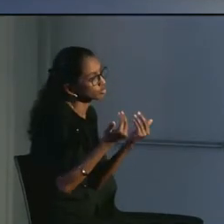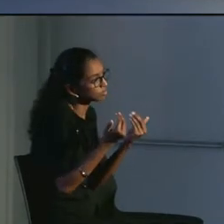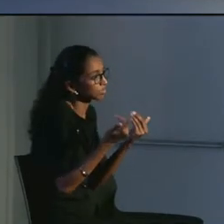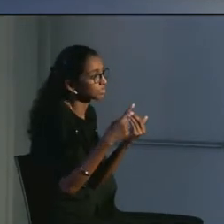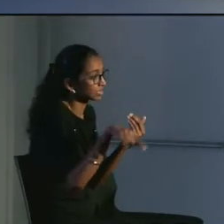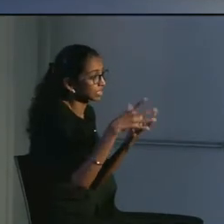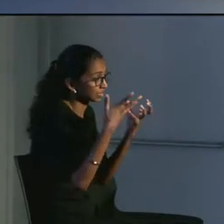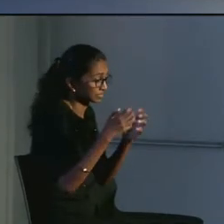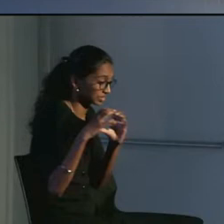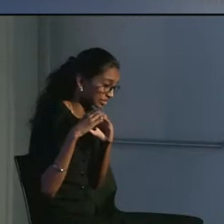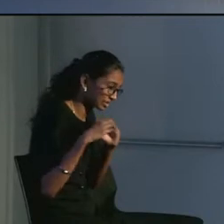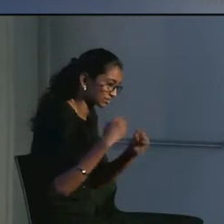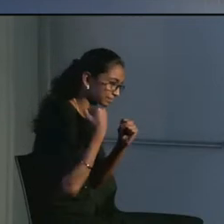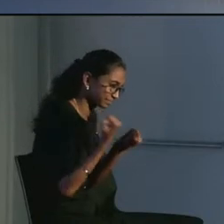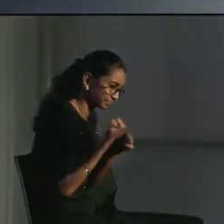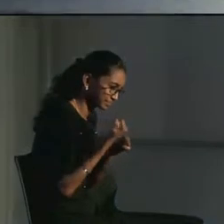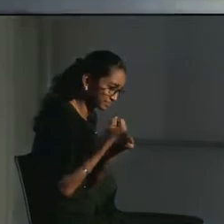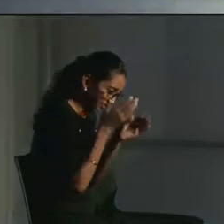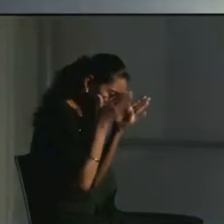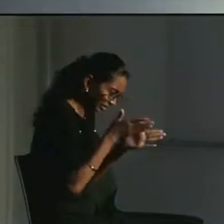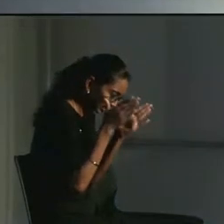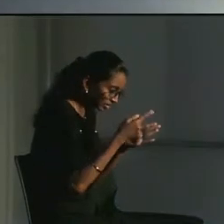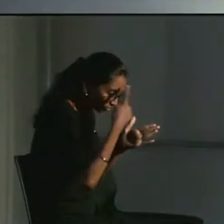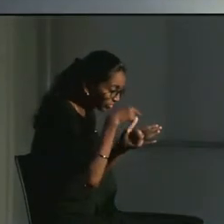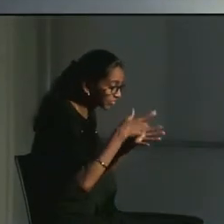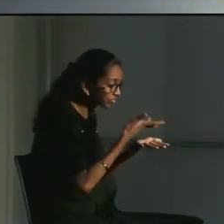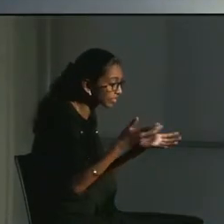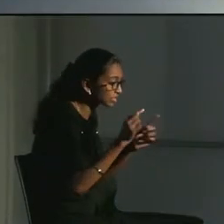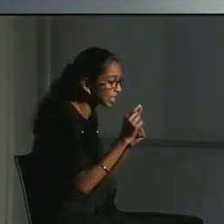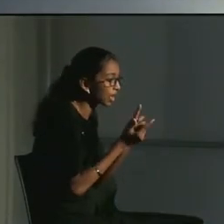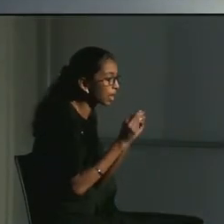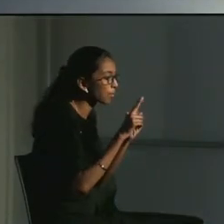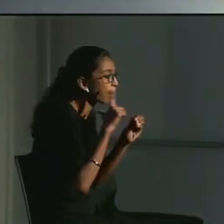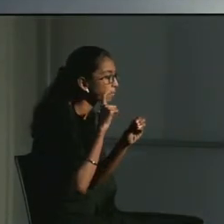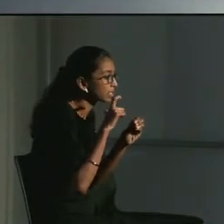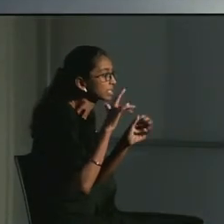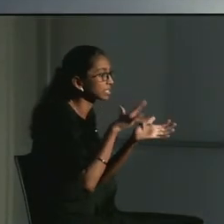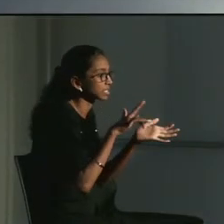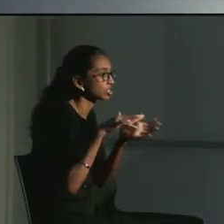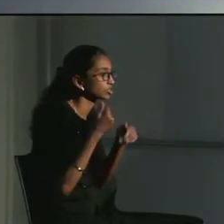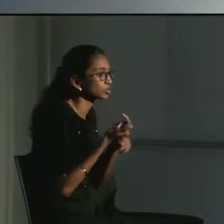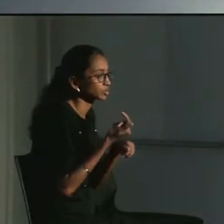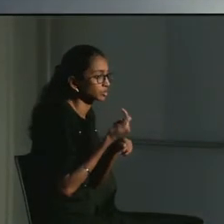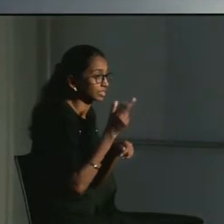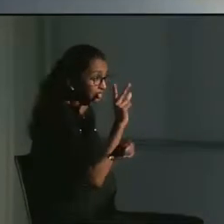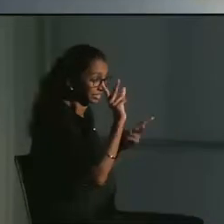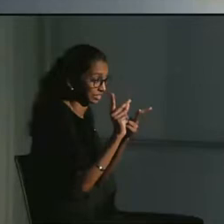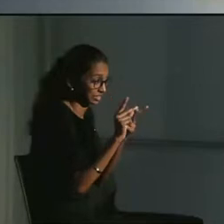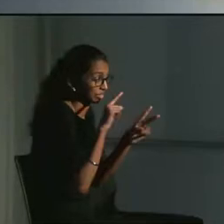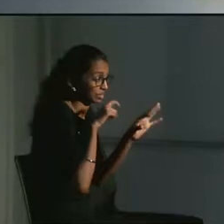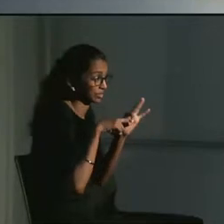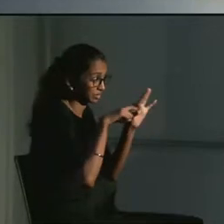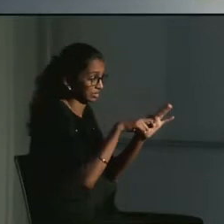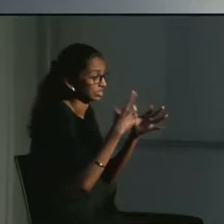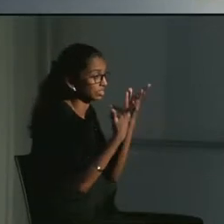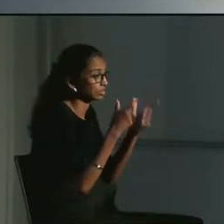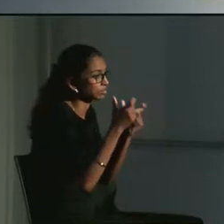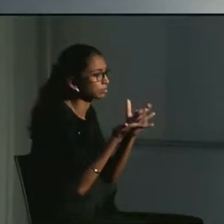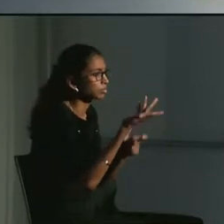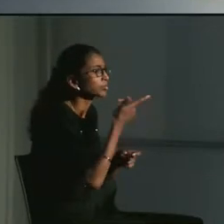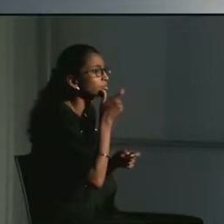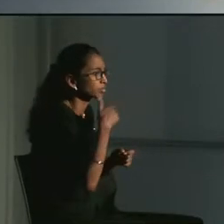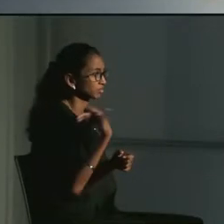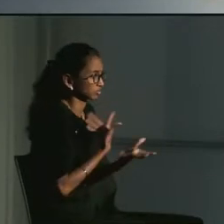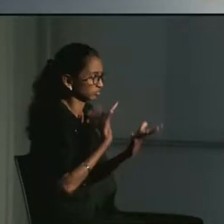there is concerted effort and attention to which kinds of public time. The second question for us is who gets to talk